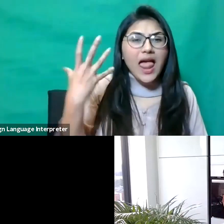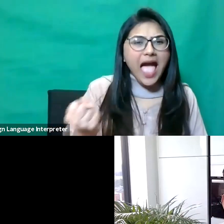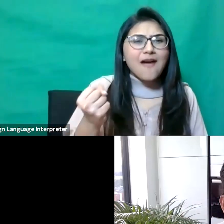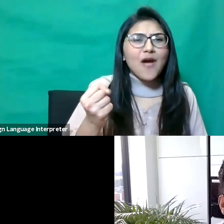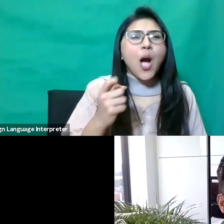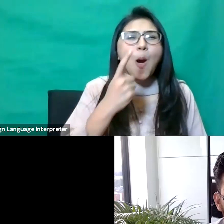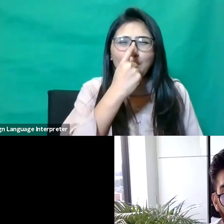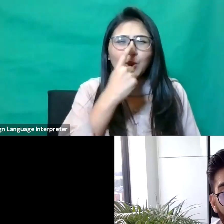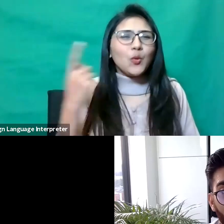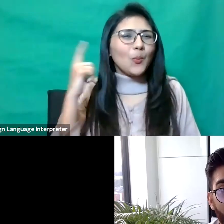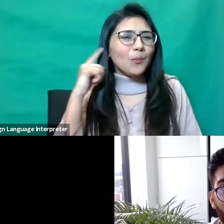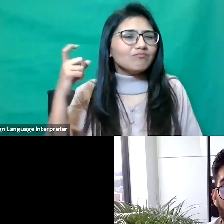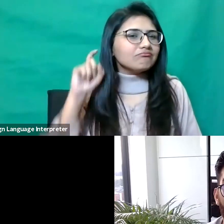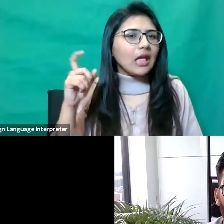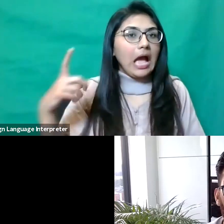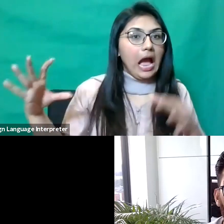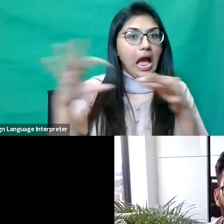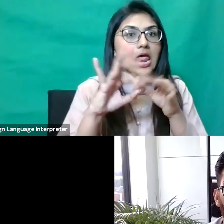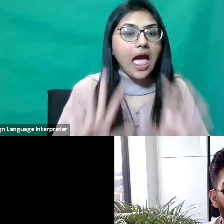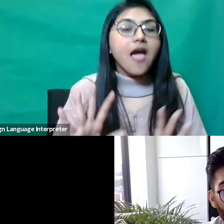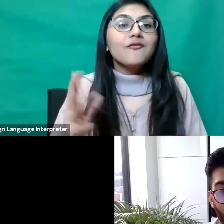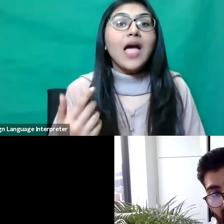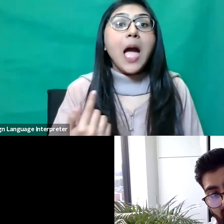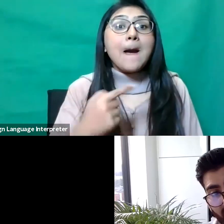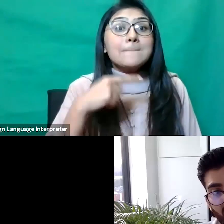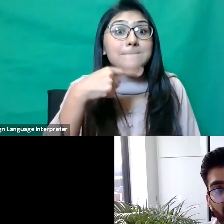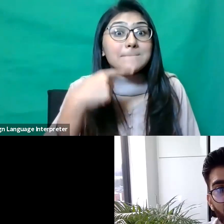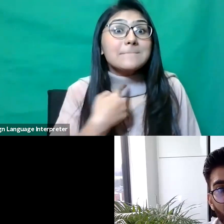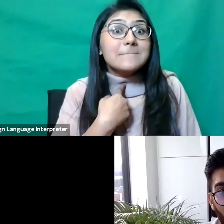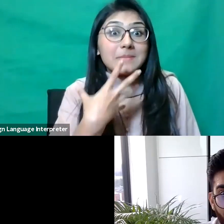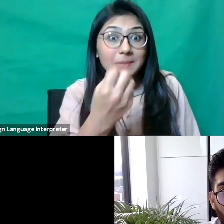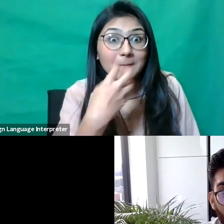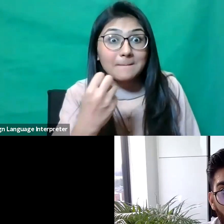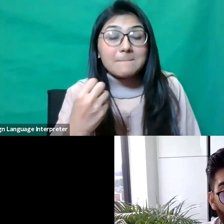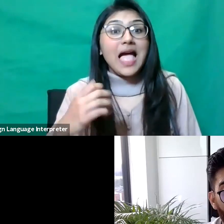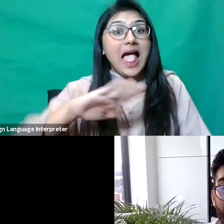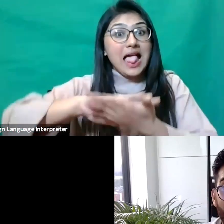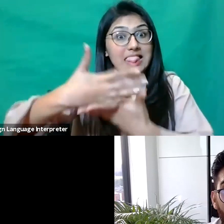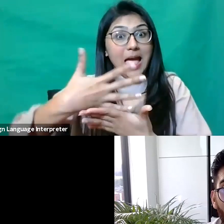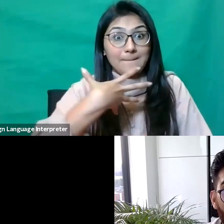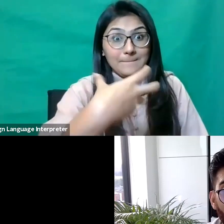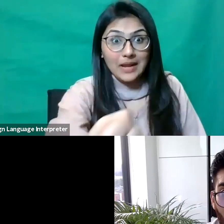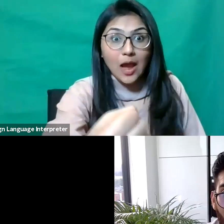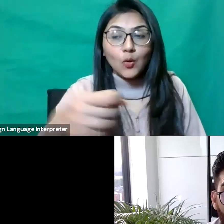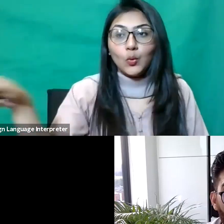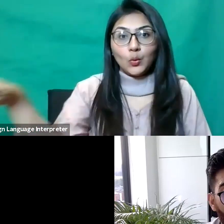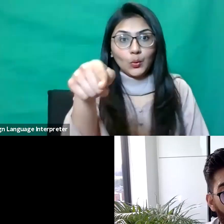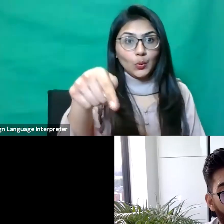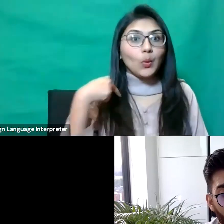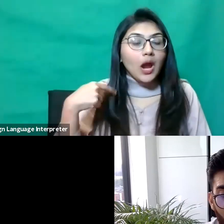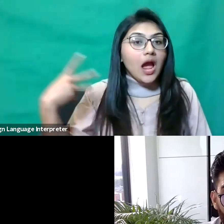lot easier, and I'm listening to the microphone which able to connect to the laptop. It's the mini mic from